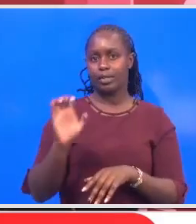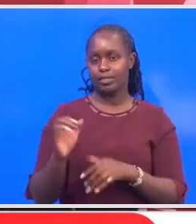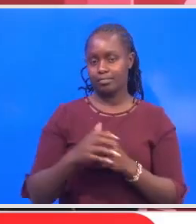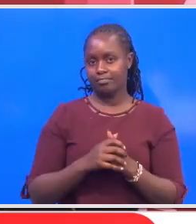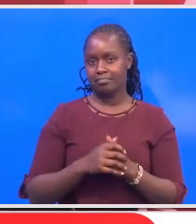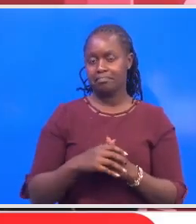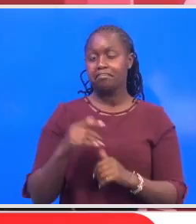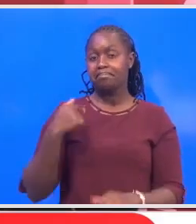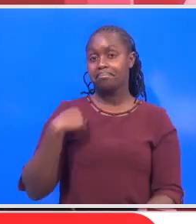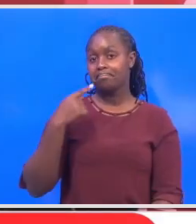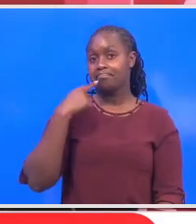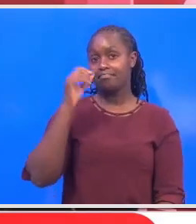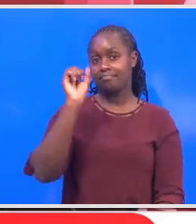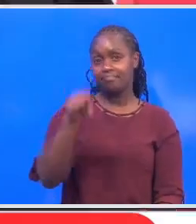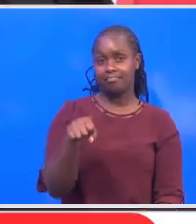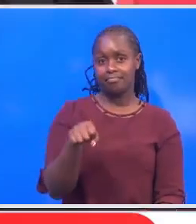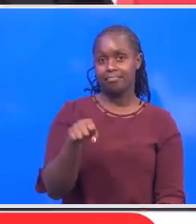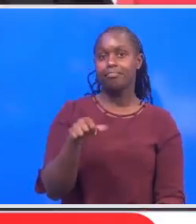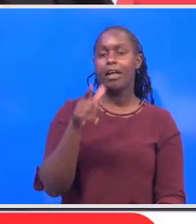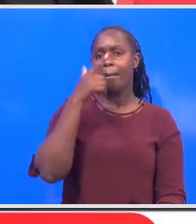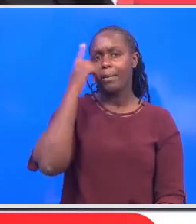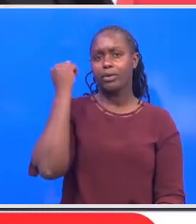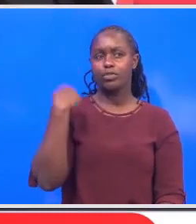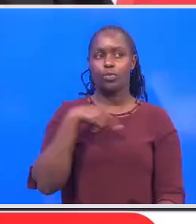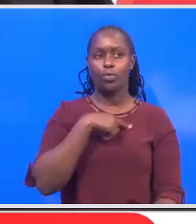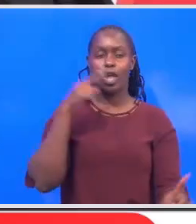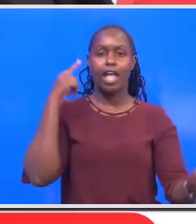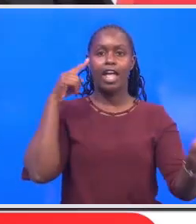Right. Yes, I would say so, that's what we are looking at.